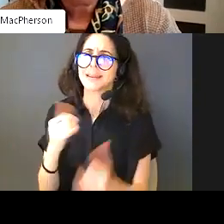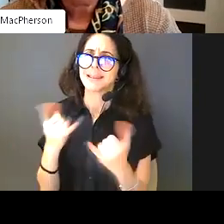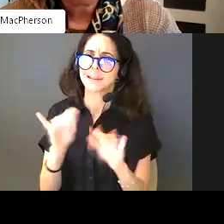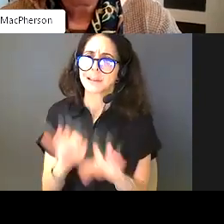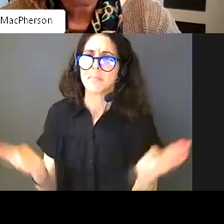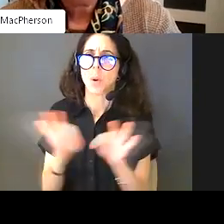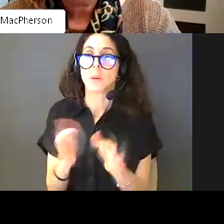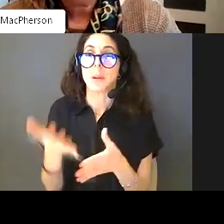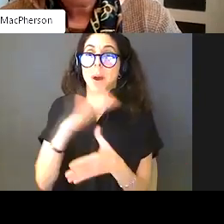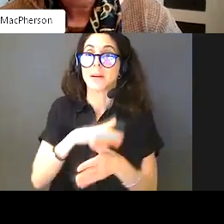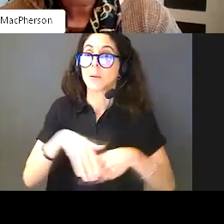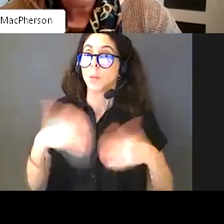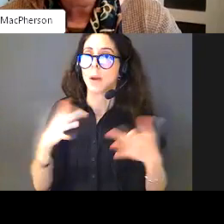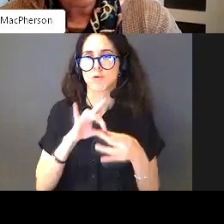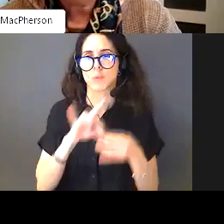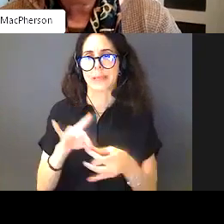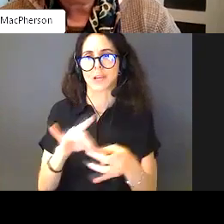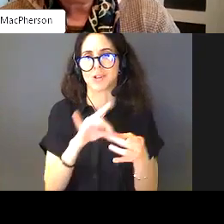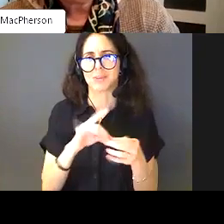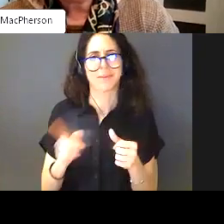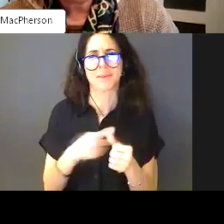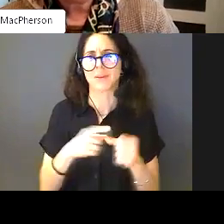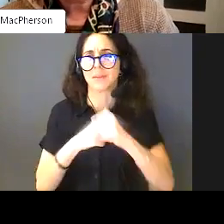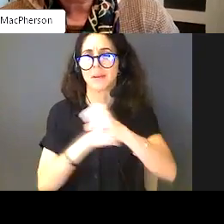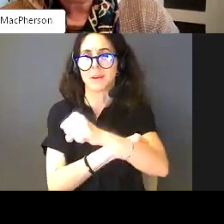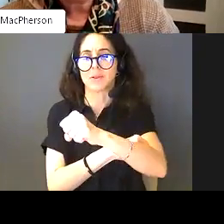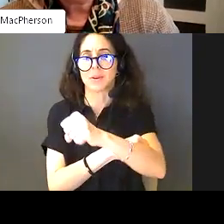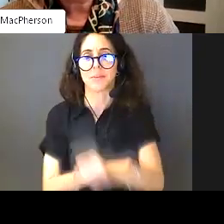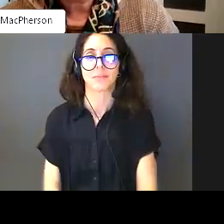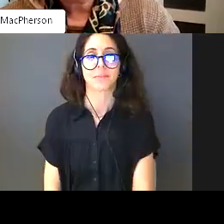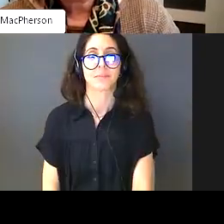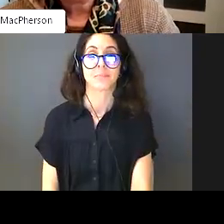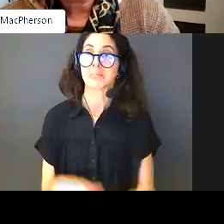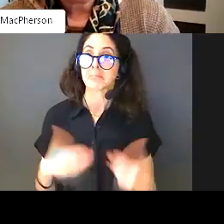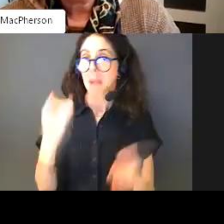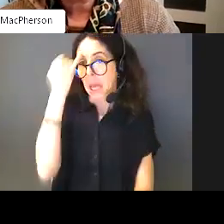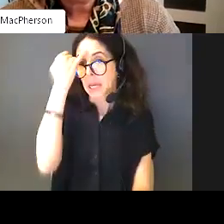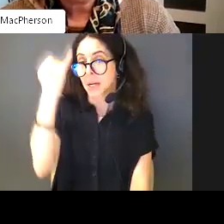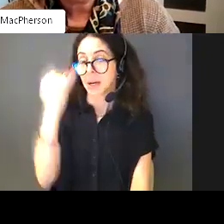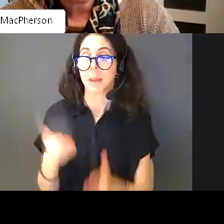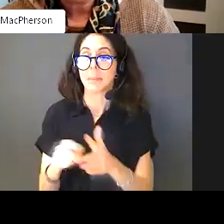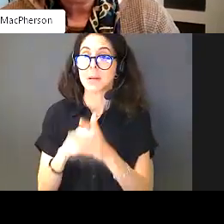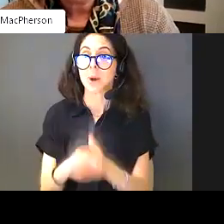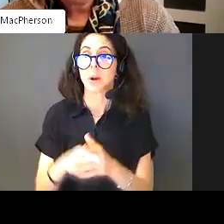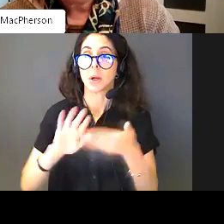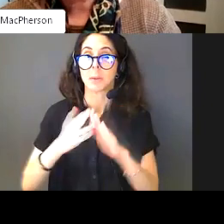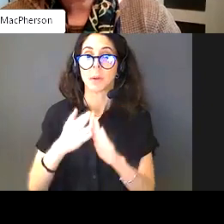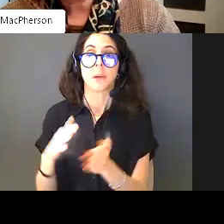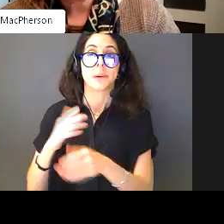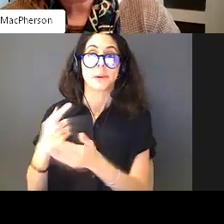your relationships. So you might want to start a community conversation. There's a section about hosting a public